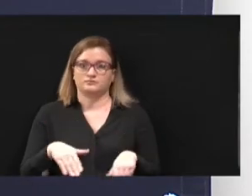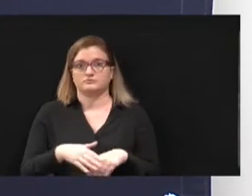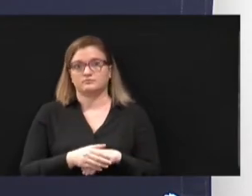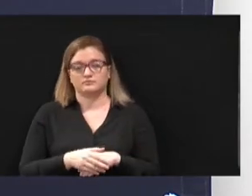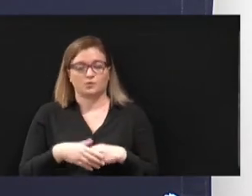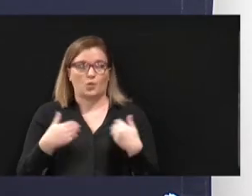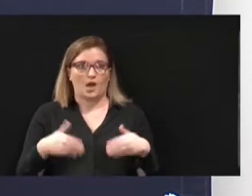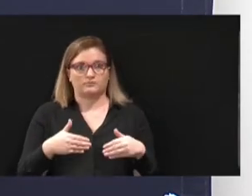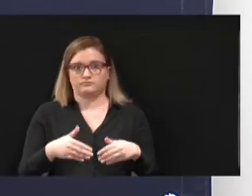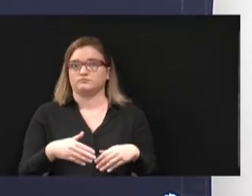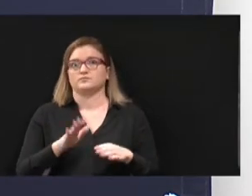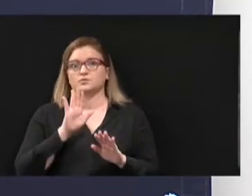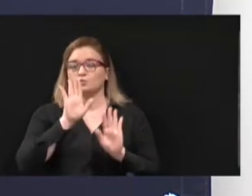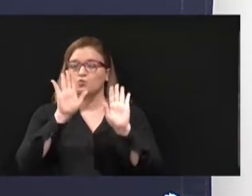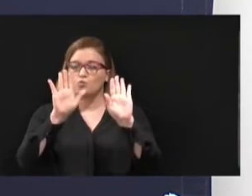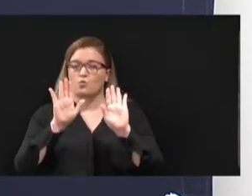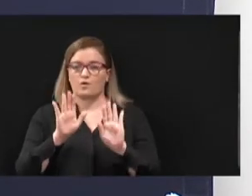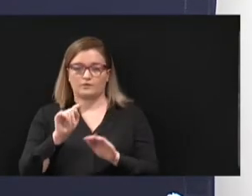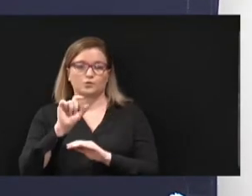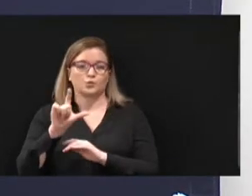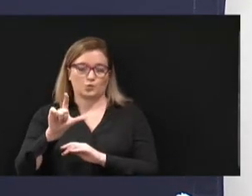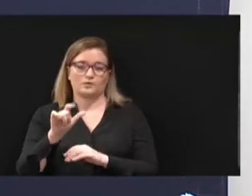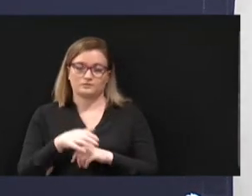is fabulous. I'm going to be